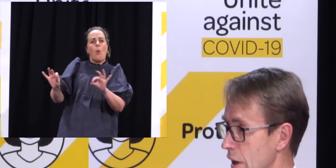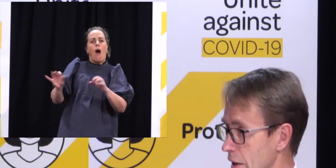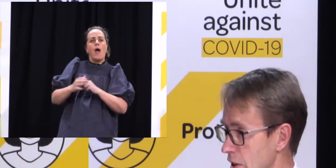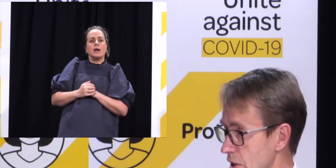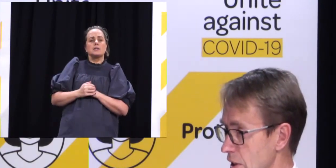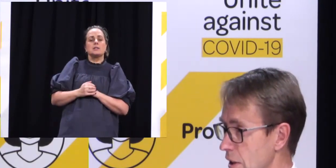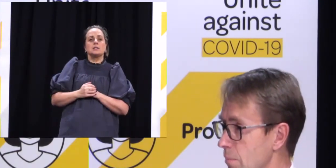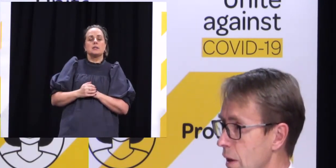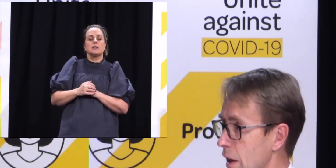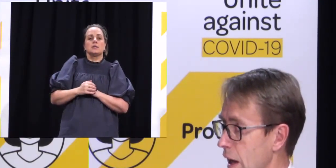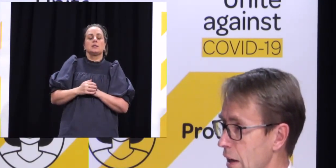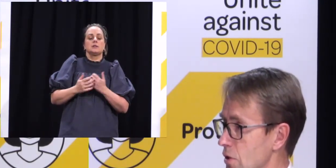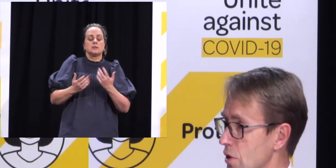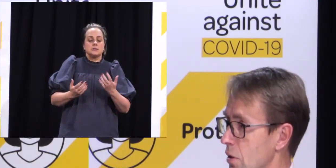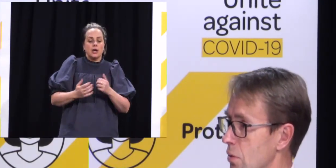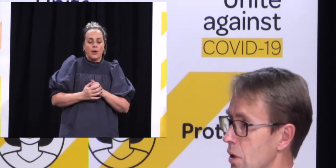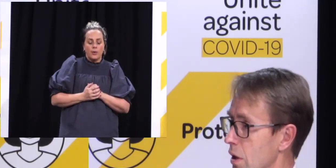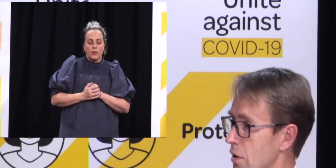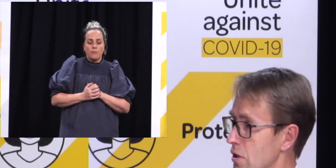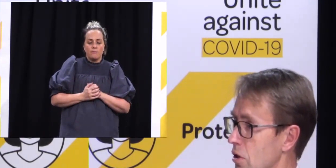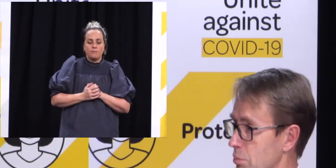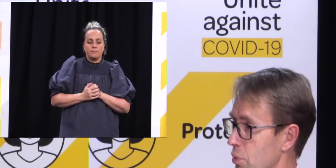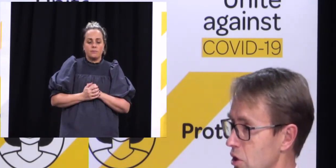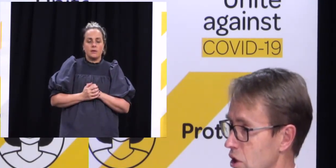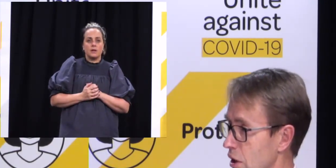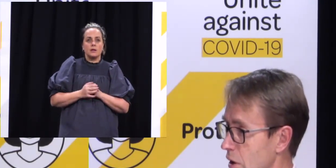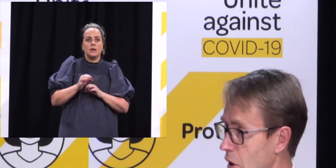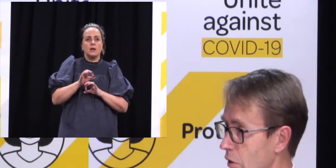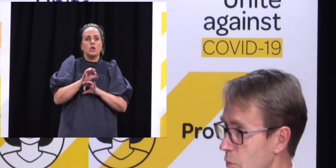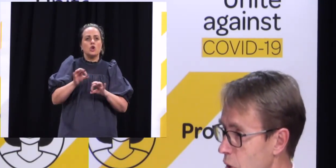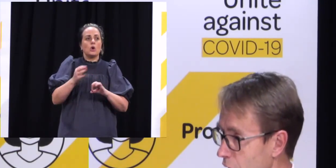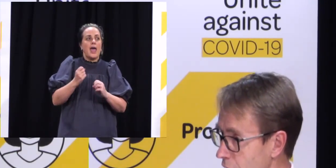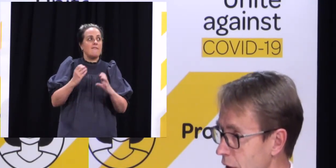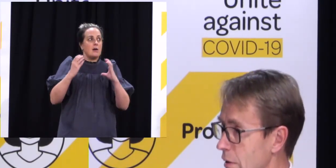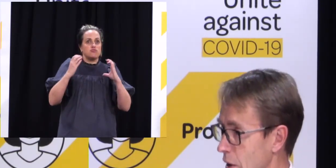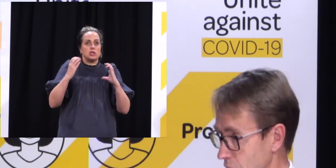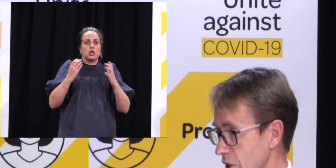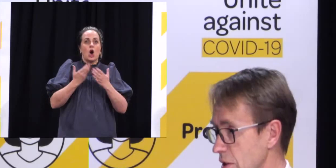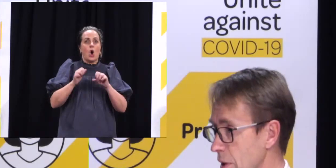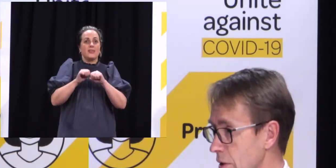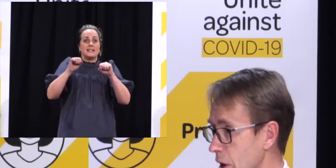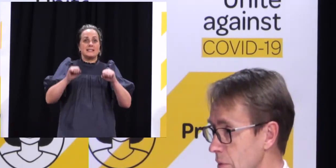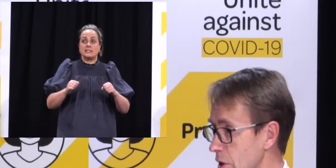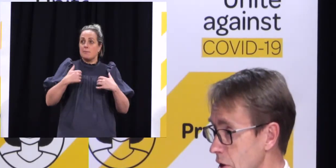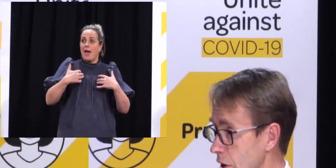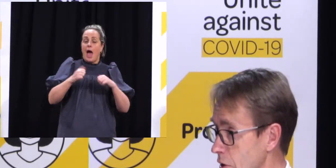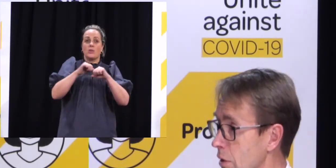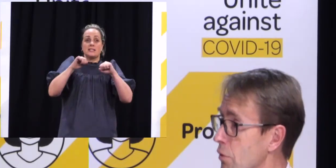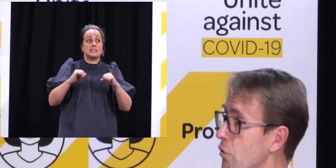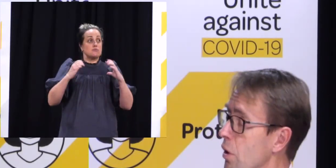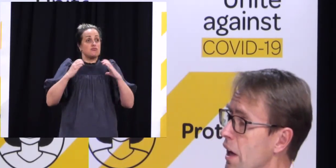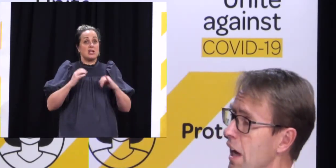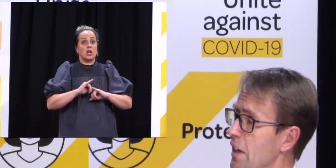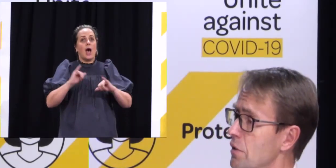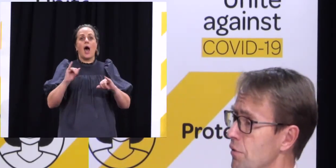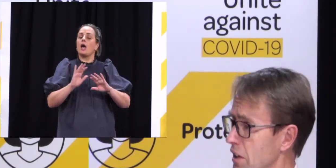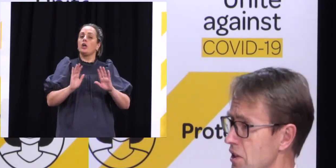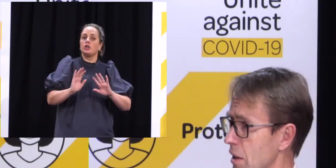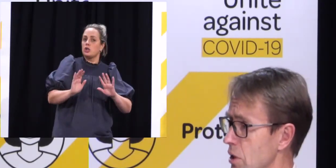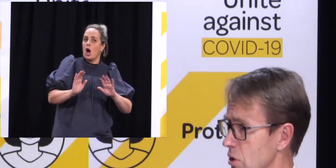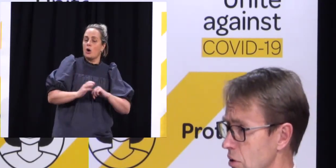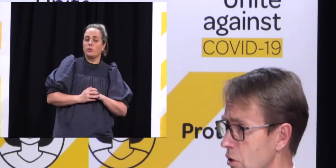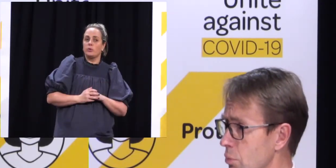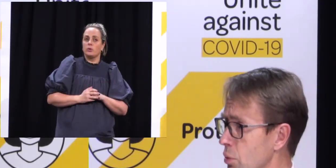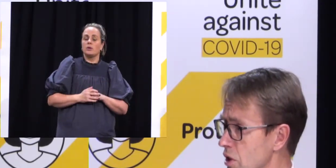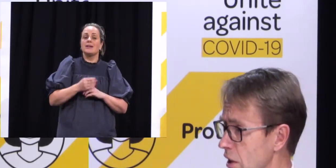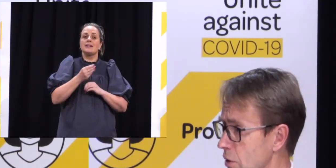around testing, and so there's not pressure on the wider health system at the moment in alert level 4. And in fact,